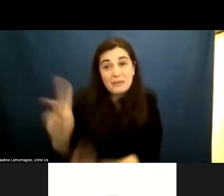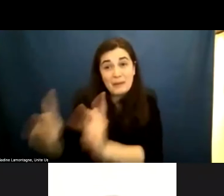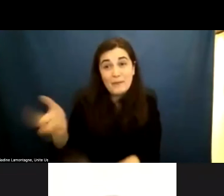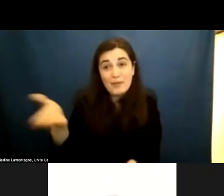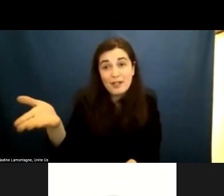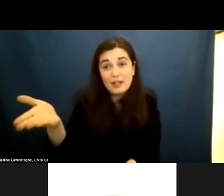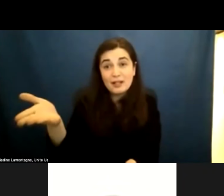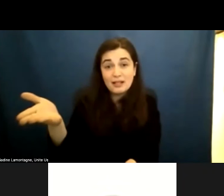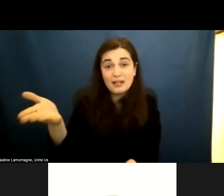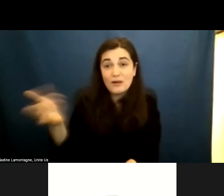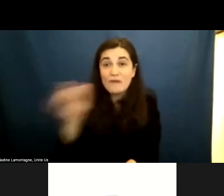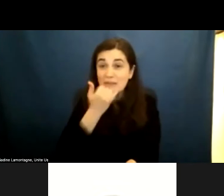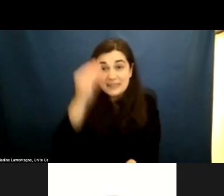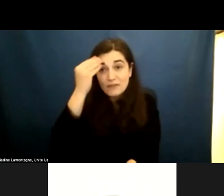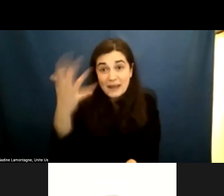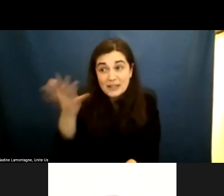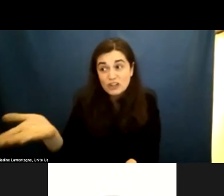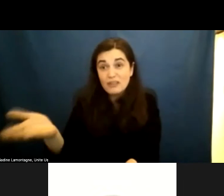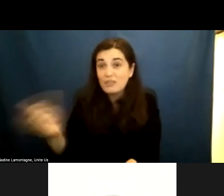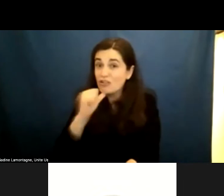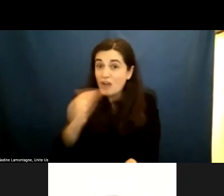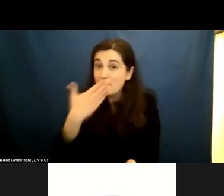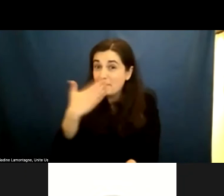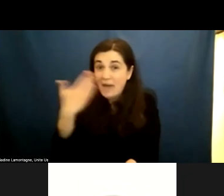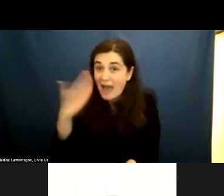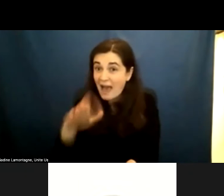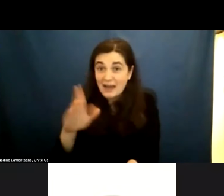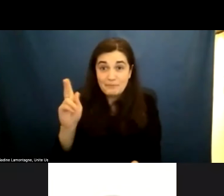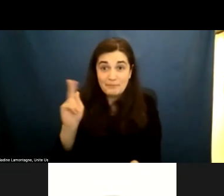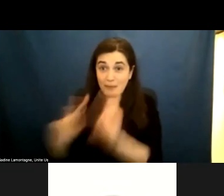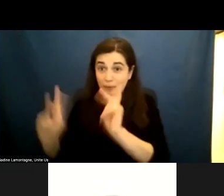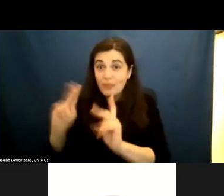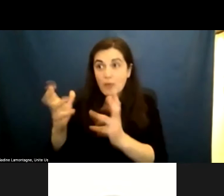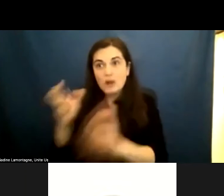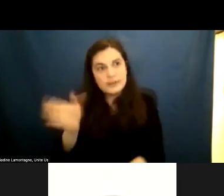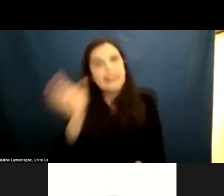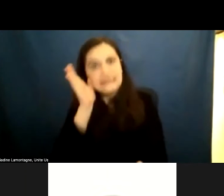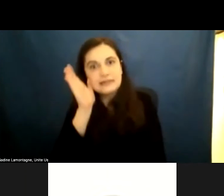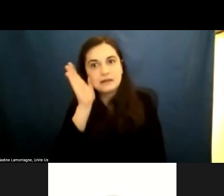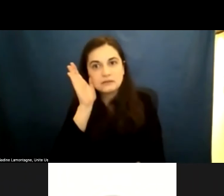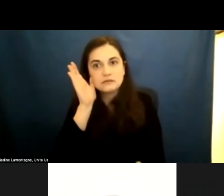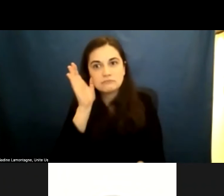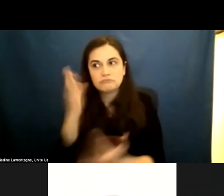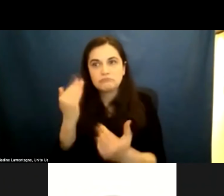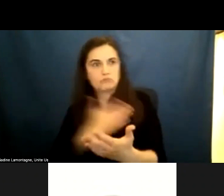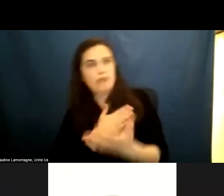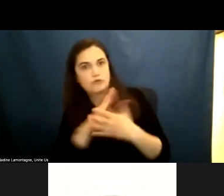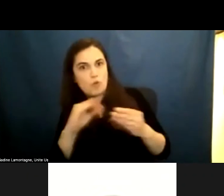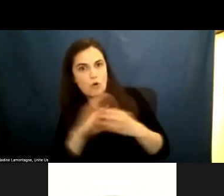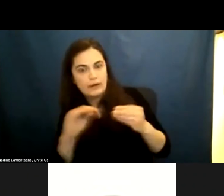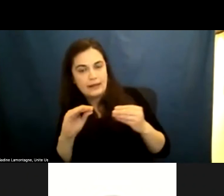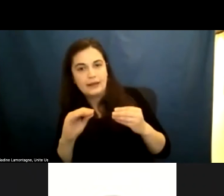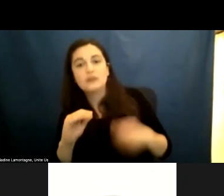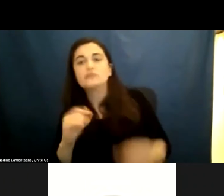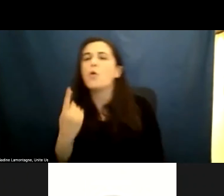that have bad information out there are not bad actors, and they want to be listened to. And one of the things that we're trying to look